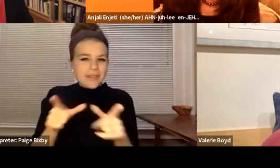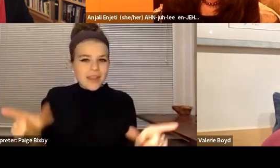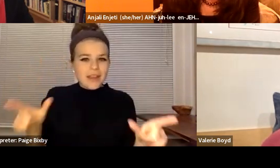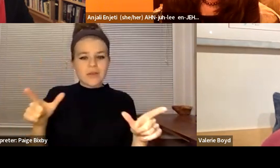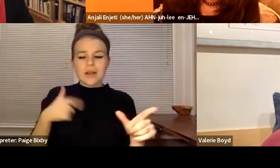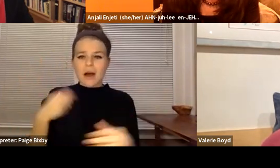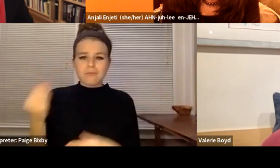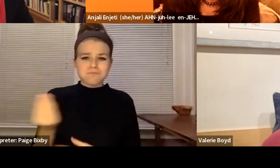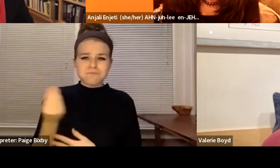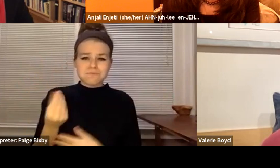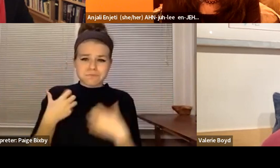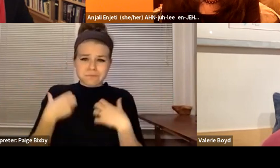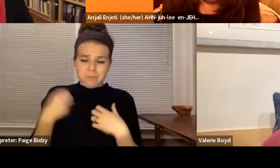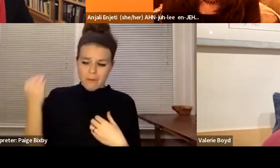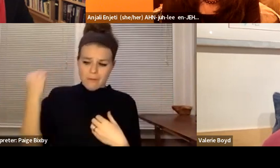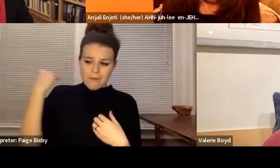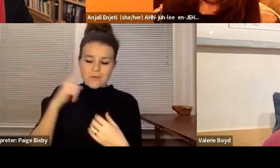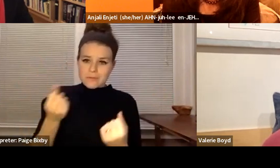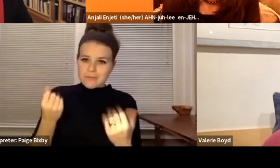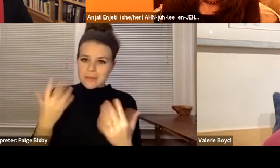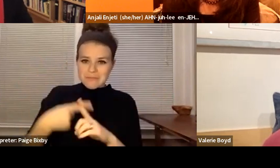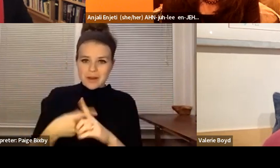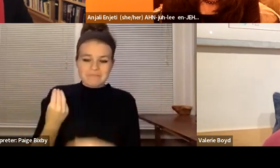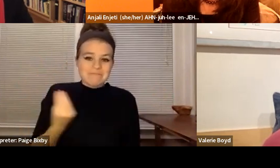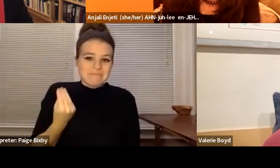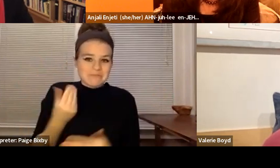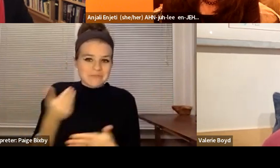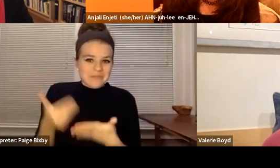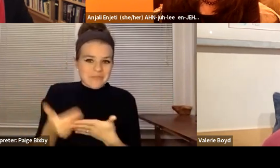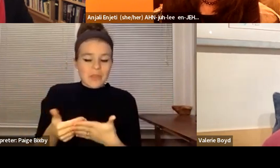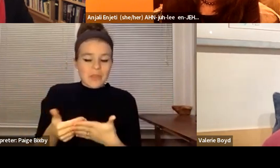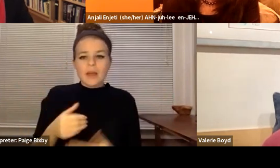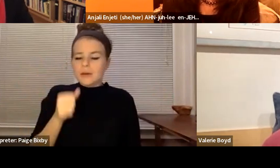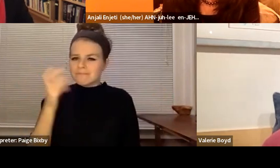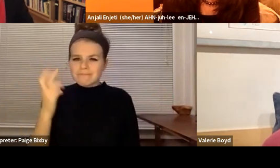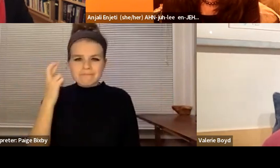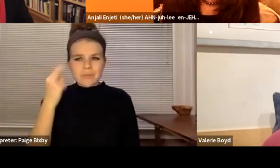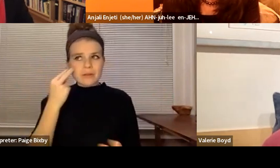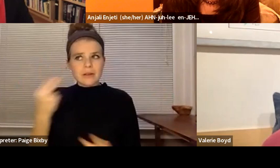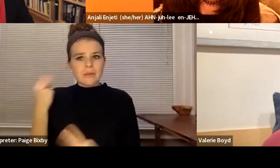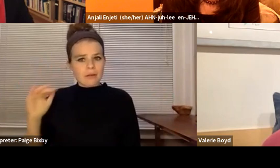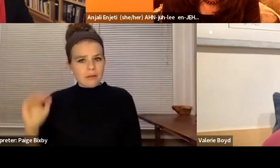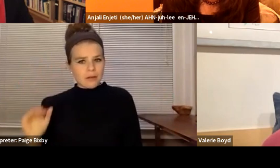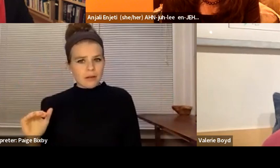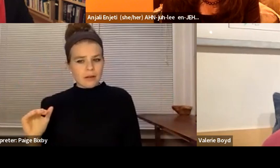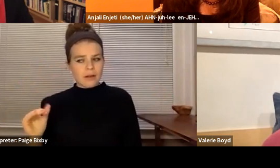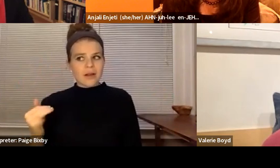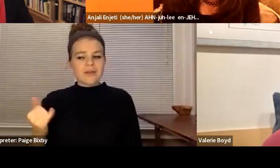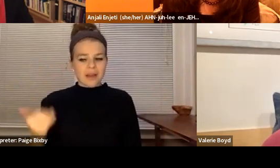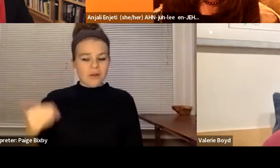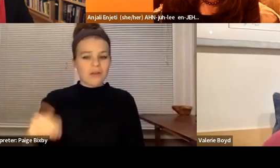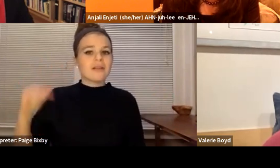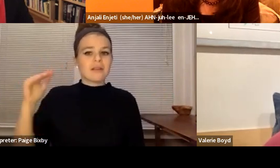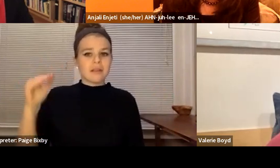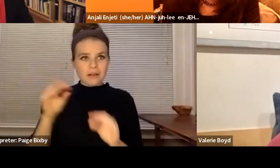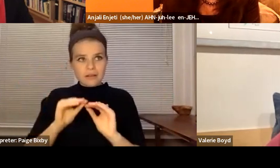for months. What I didn't realize in childhood that I can see more clearly today is how Southern literature